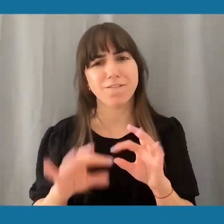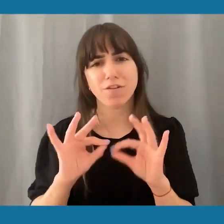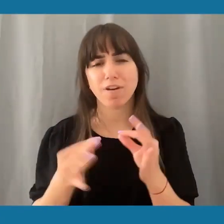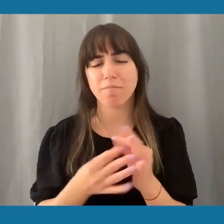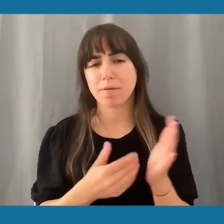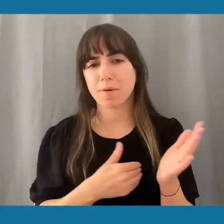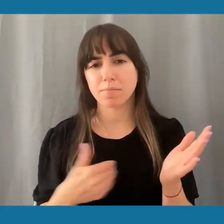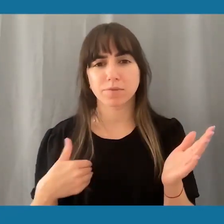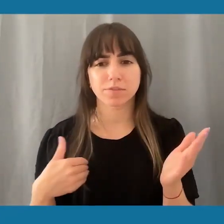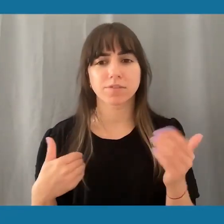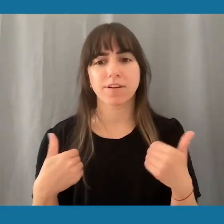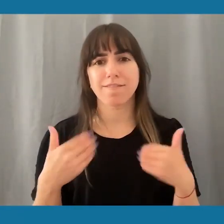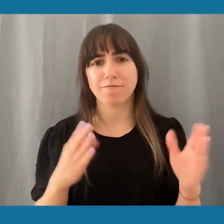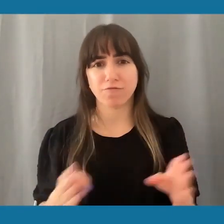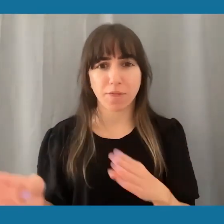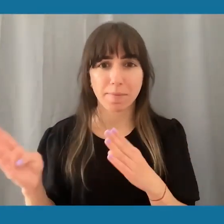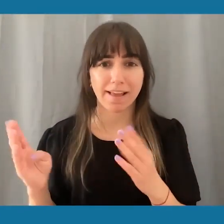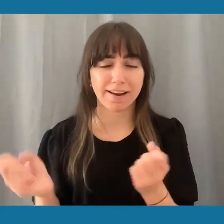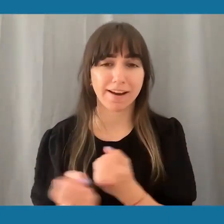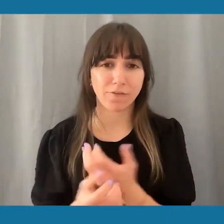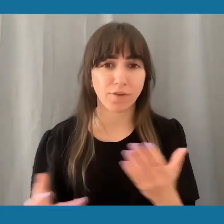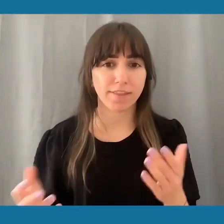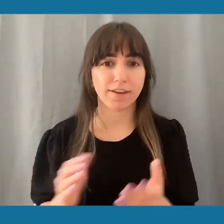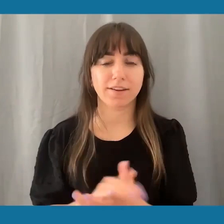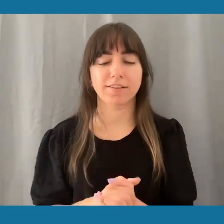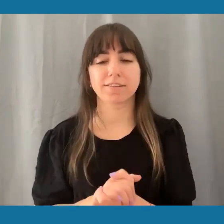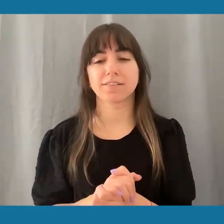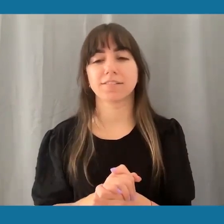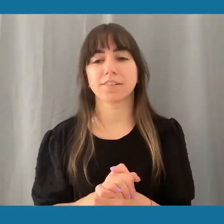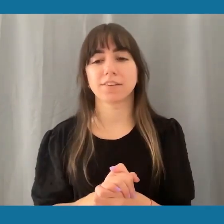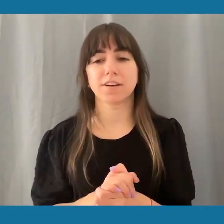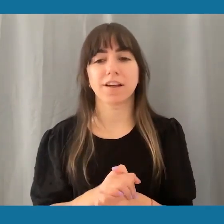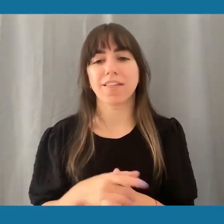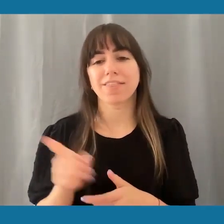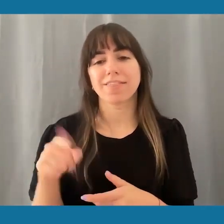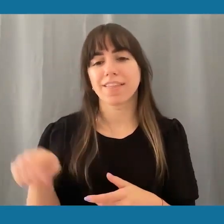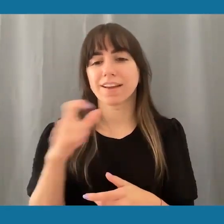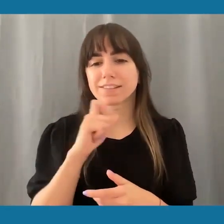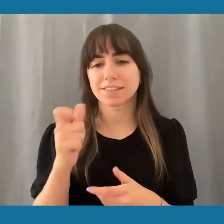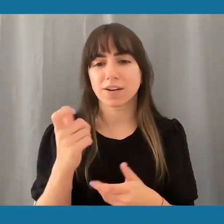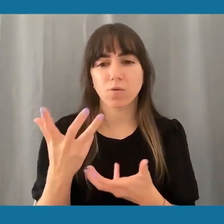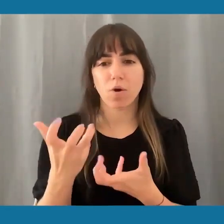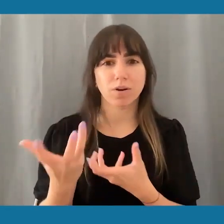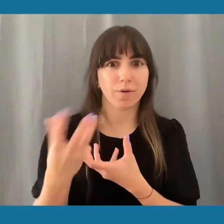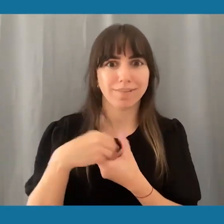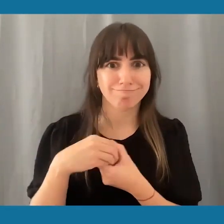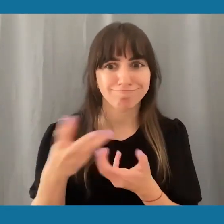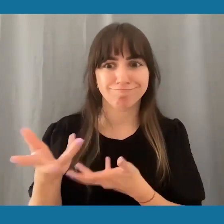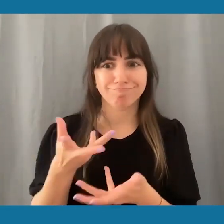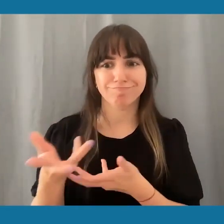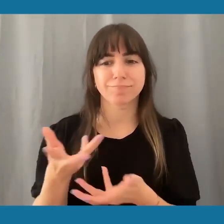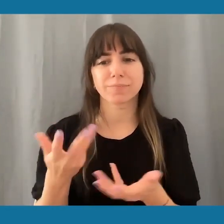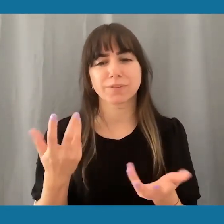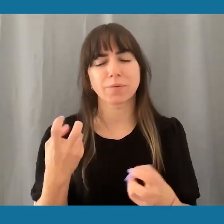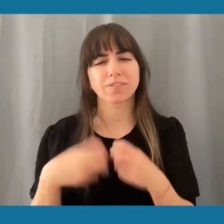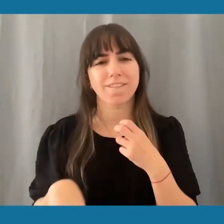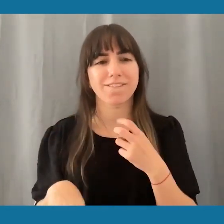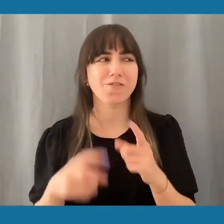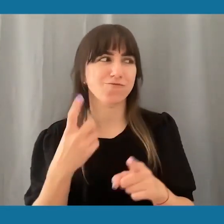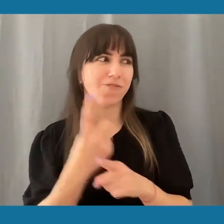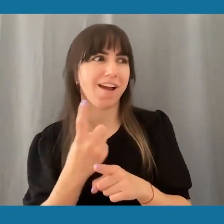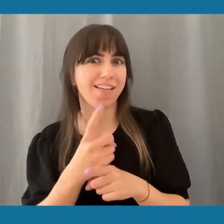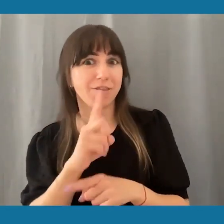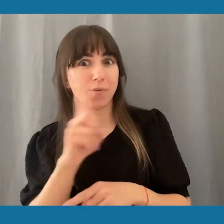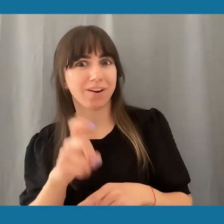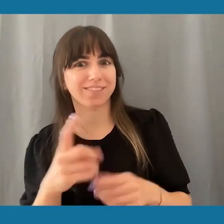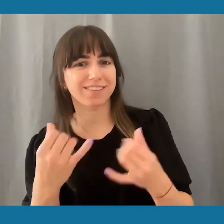for death. And they don't want to do it. They didn't want to really engage with us. And so that's it. A question came in, and we're going to talk a little bit more